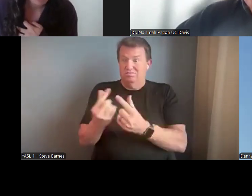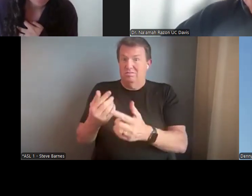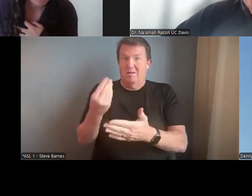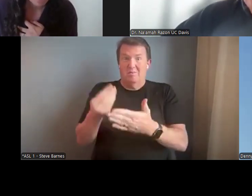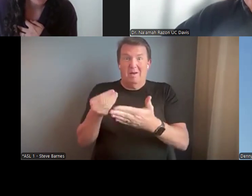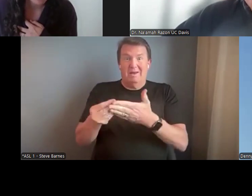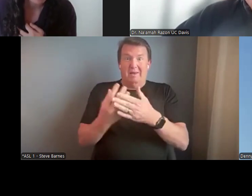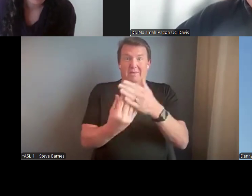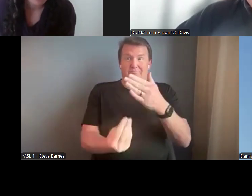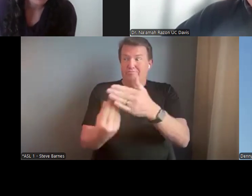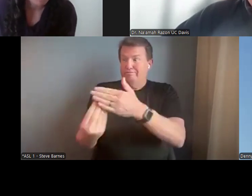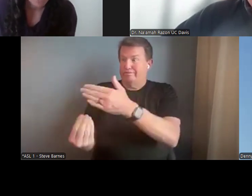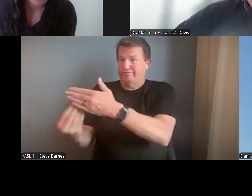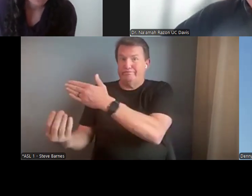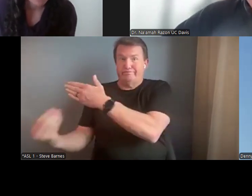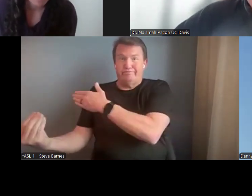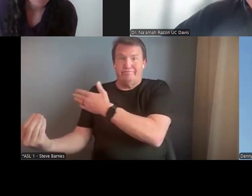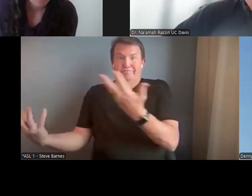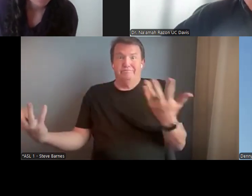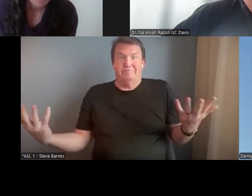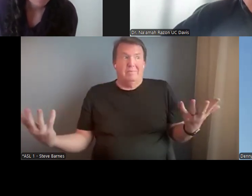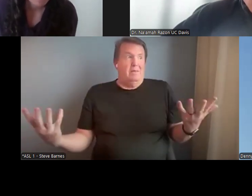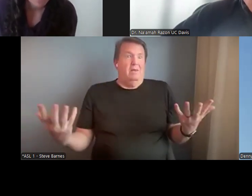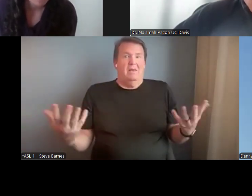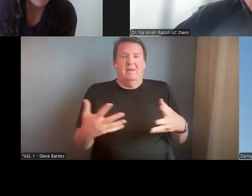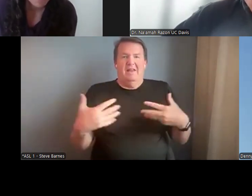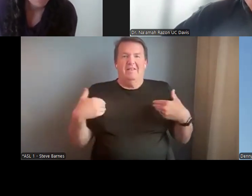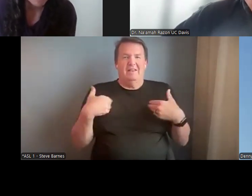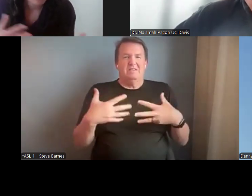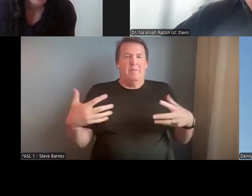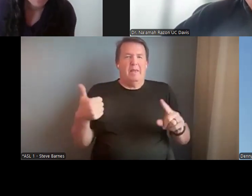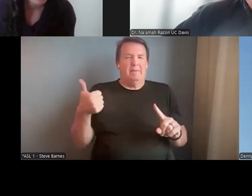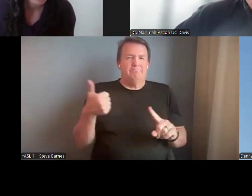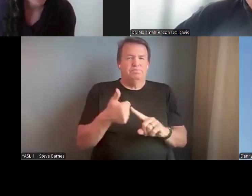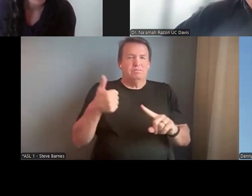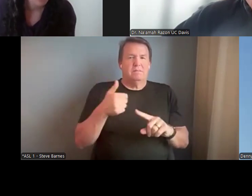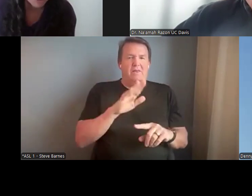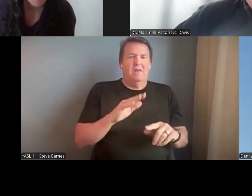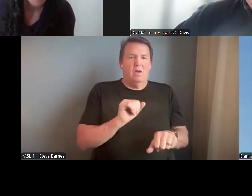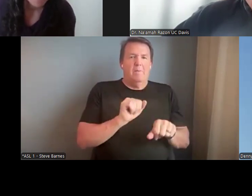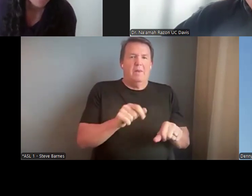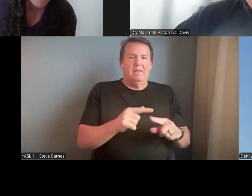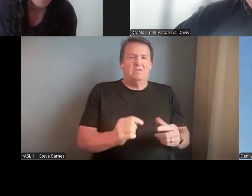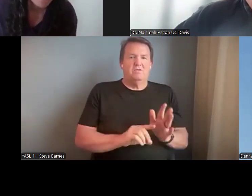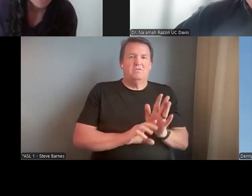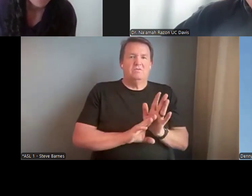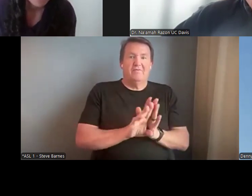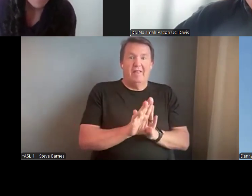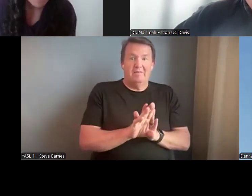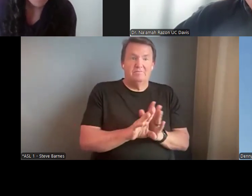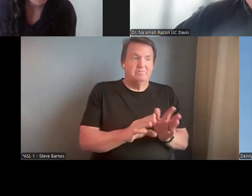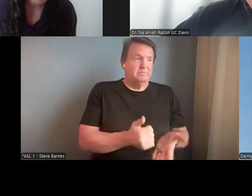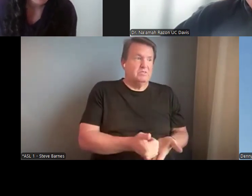just having a huge impact on their ability to provide support, and when the needs are just growing in the community.